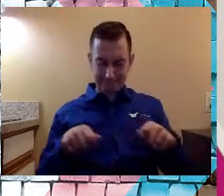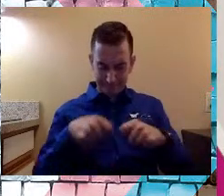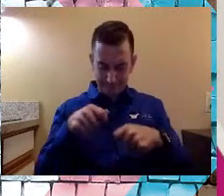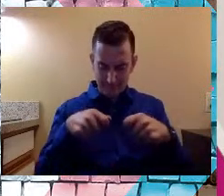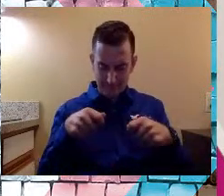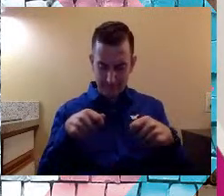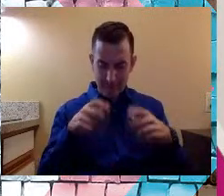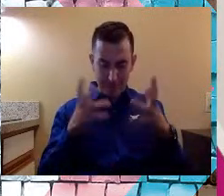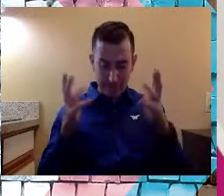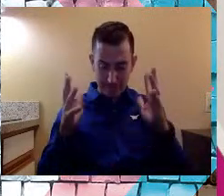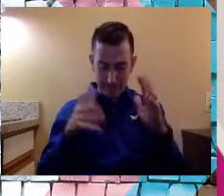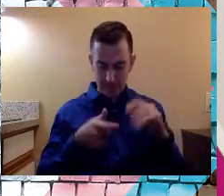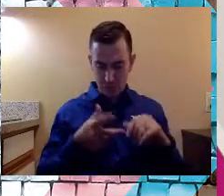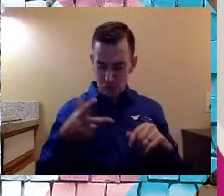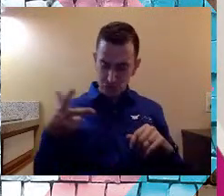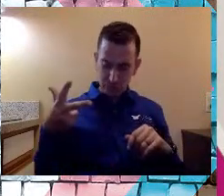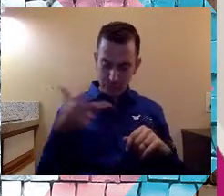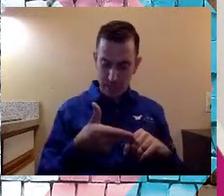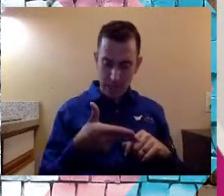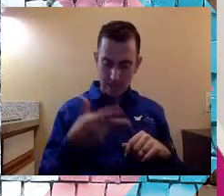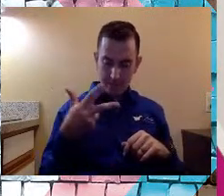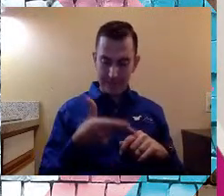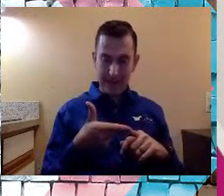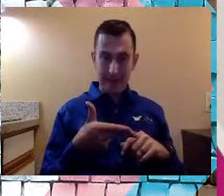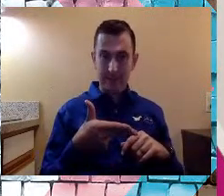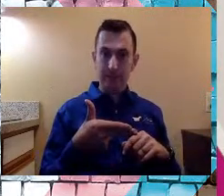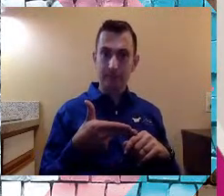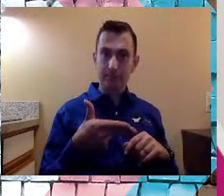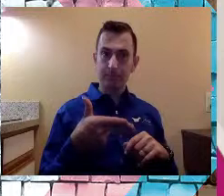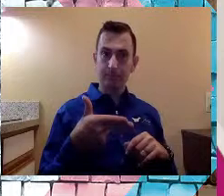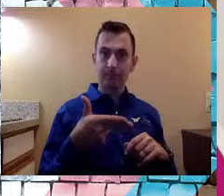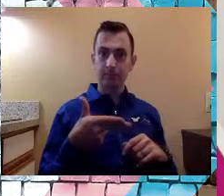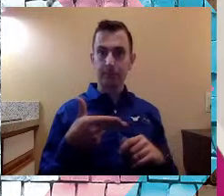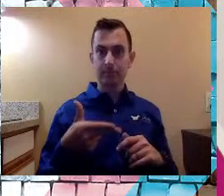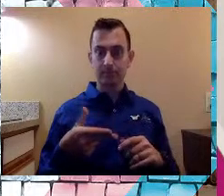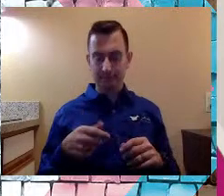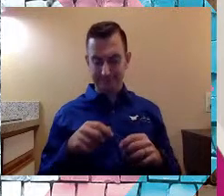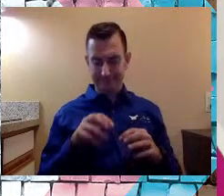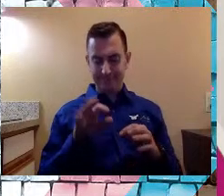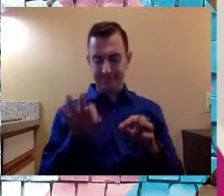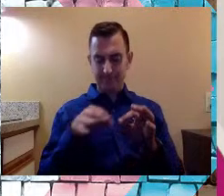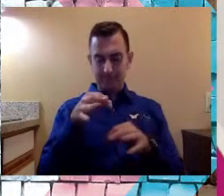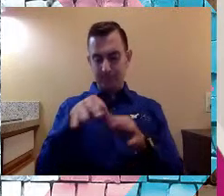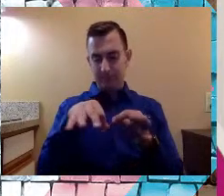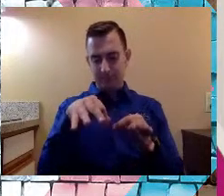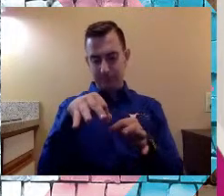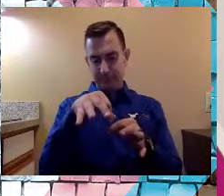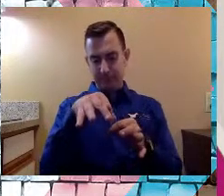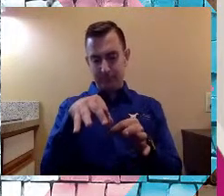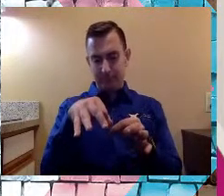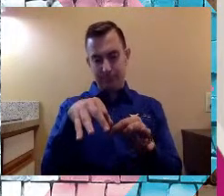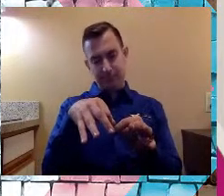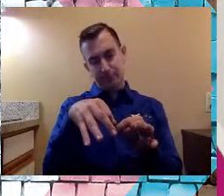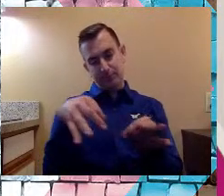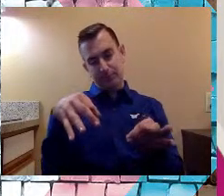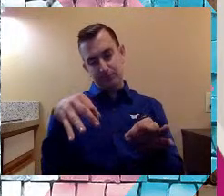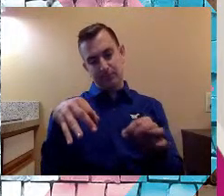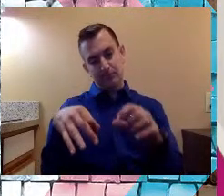and just tie it around kind of the same thing. I made a little loop and I pull it through.